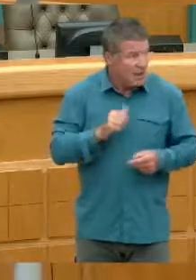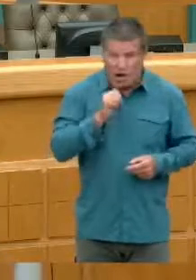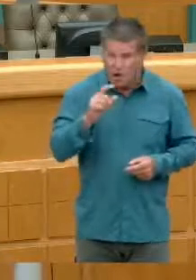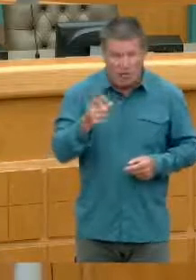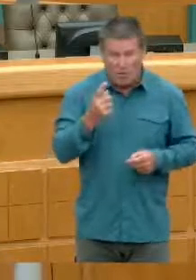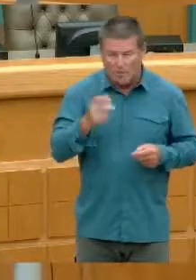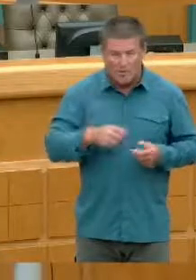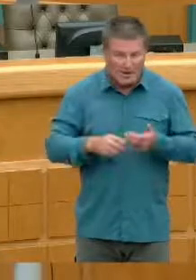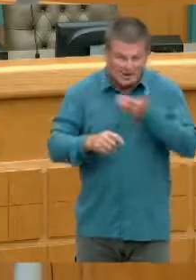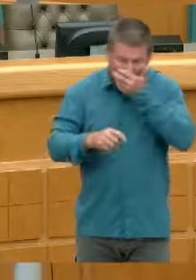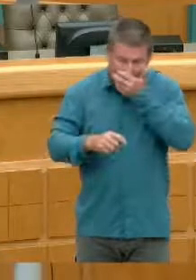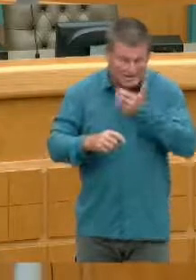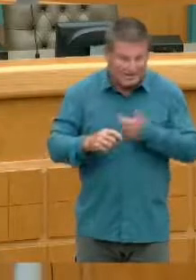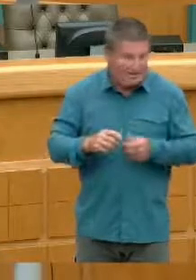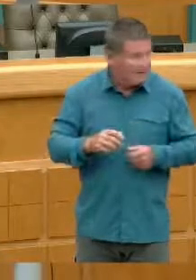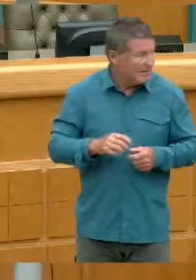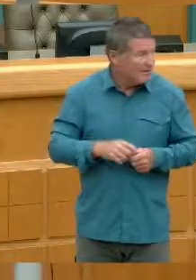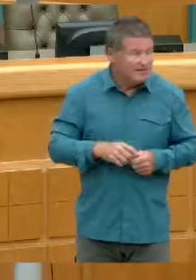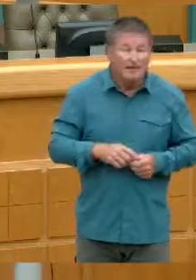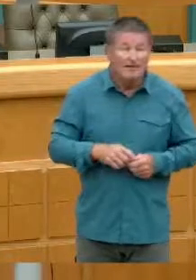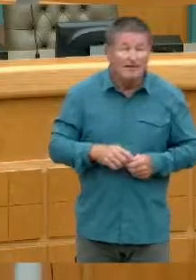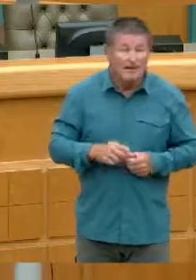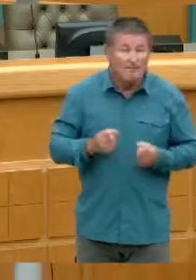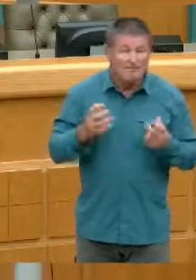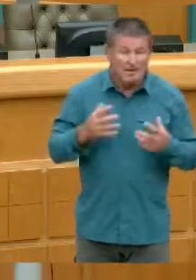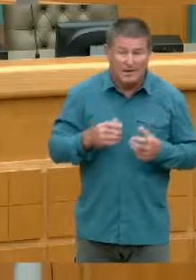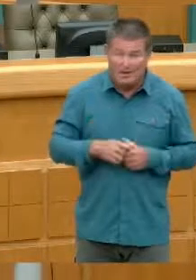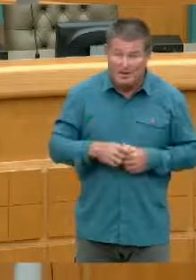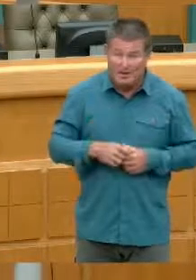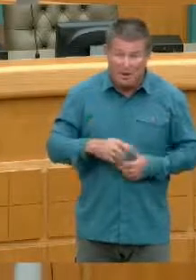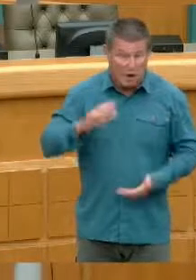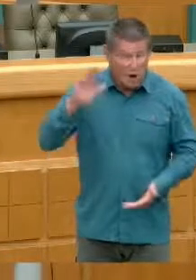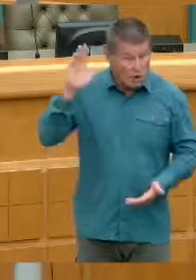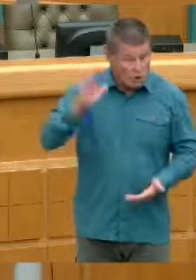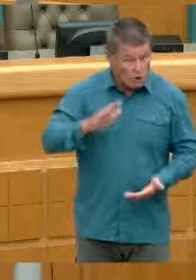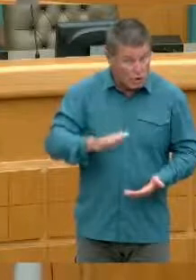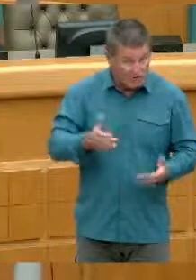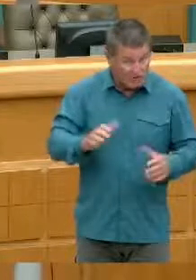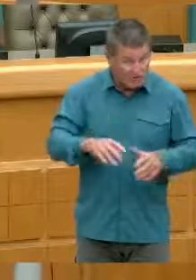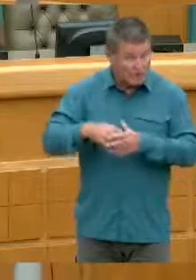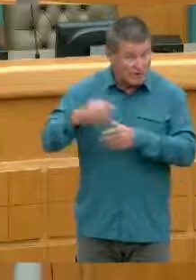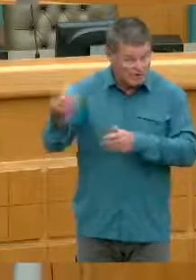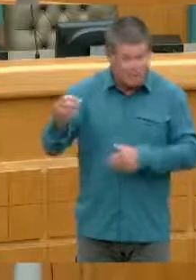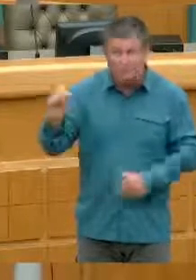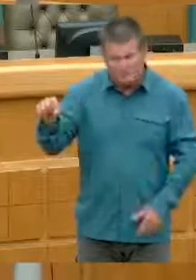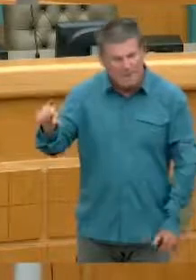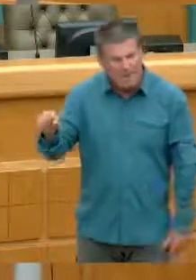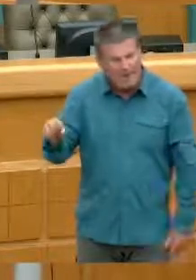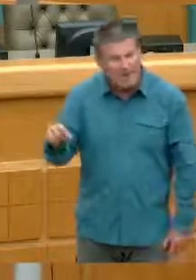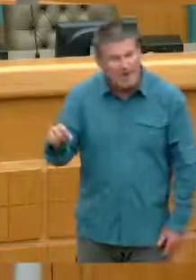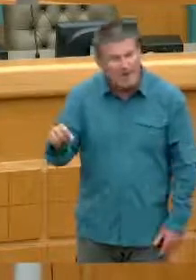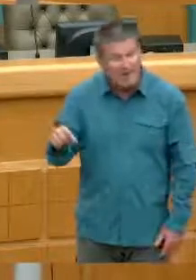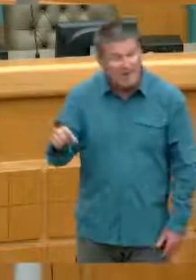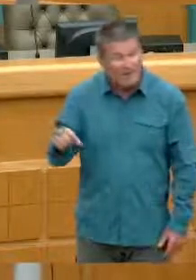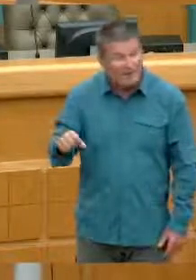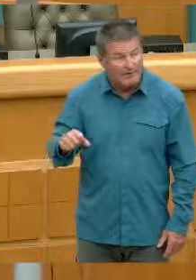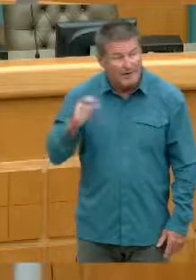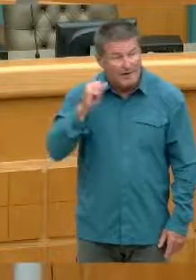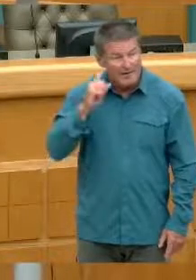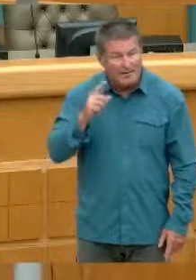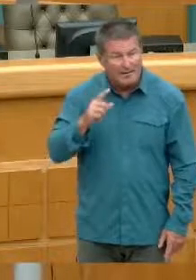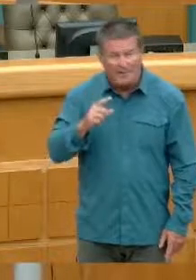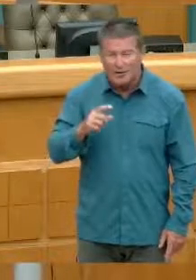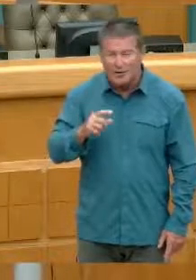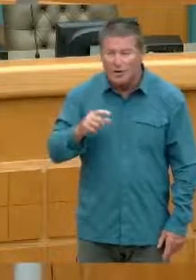person was wearing a mask the whole time. Now, here's the thing. Are you less likely to contract COVID when you're outside? Sure. But think about the